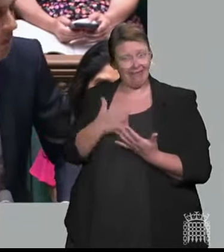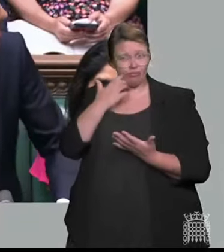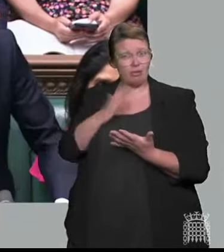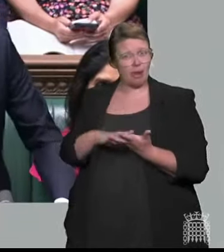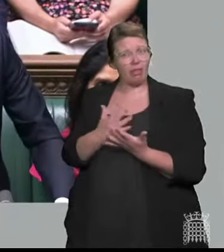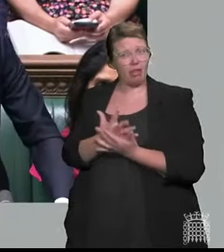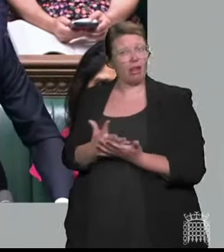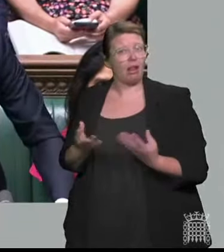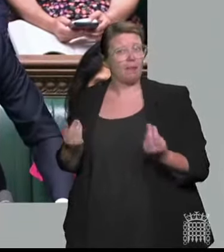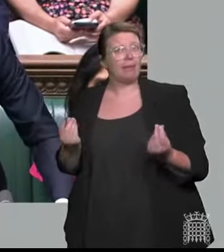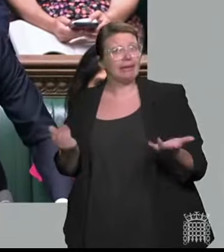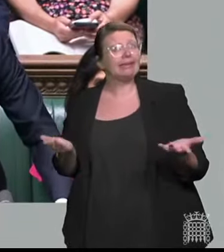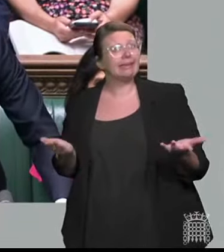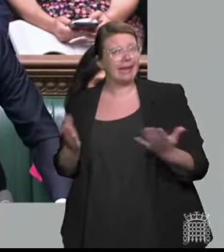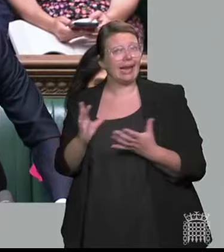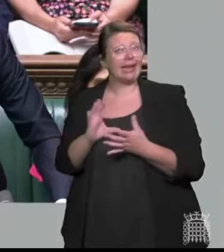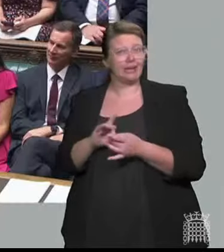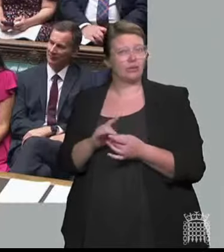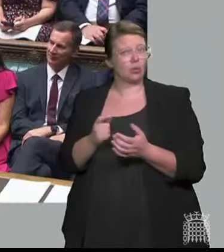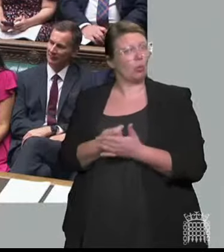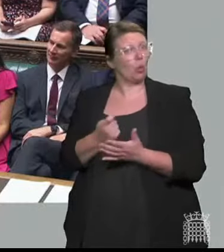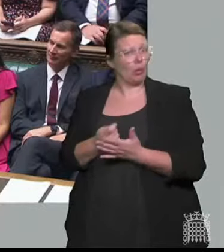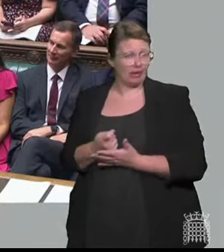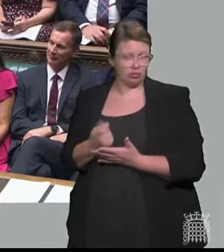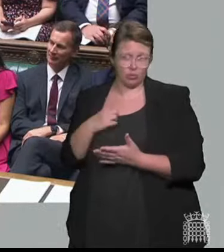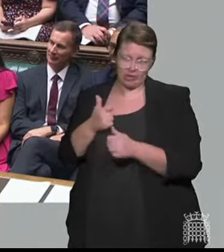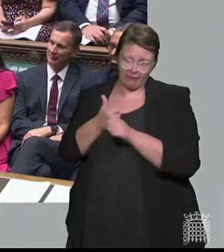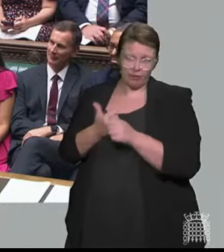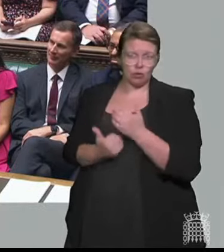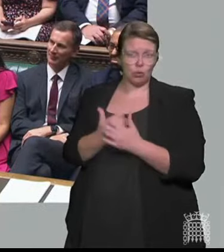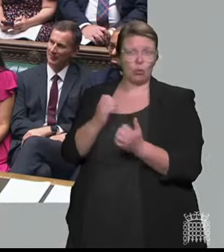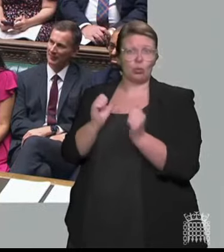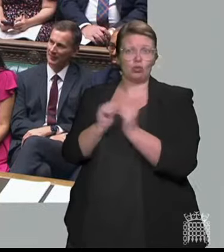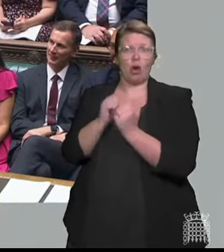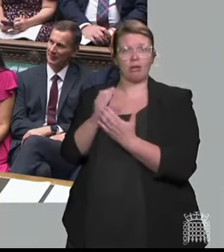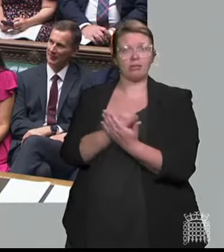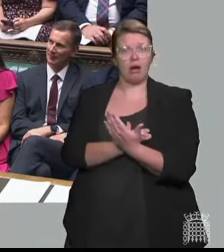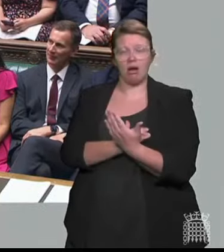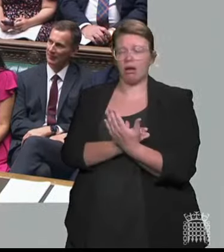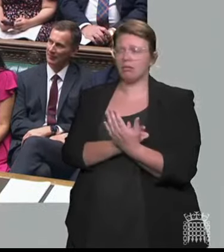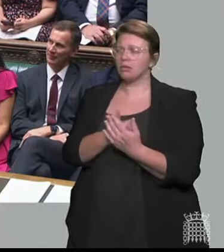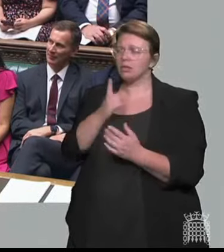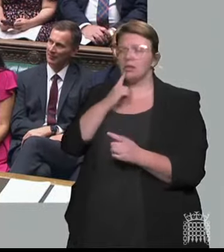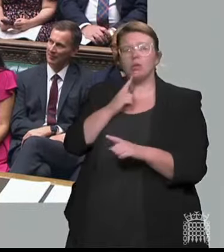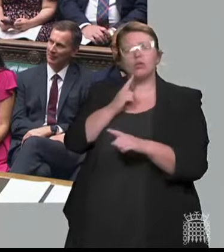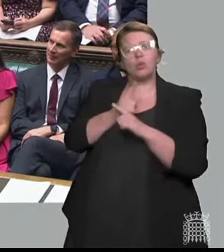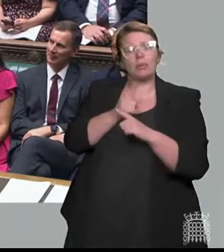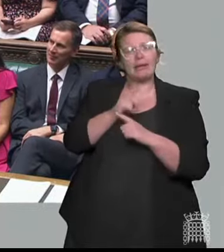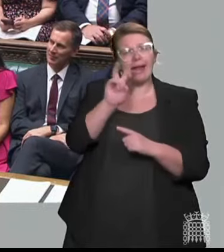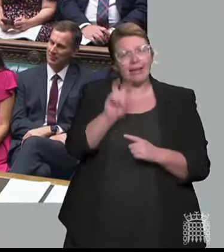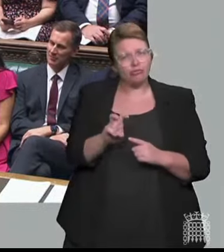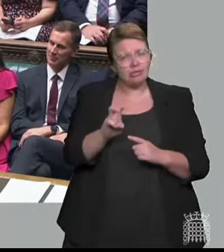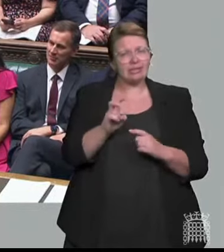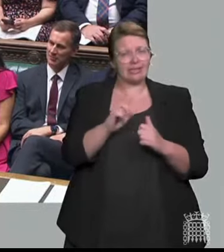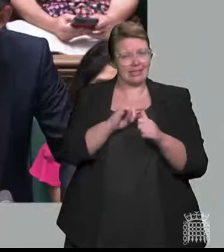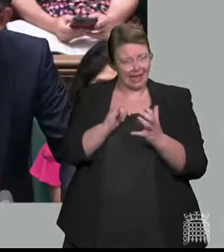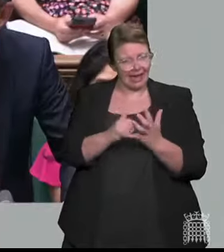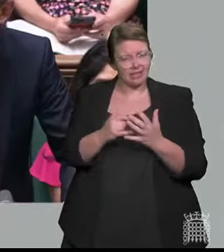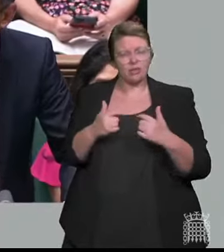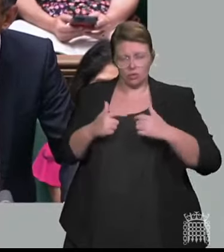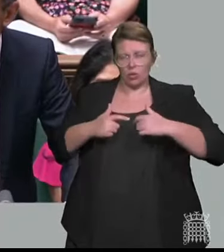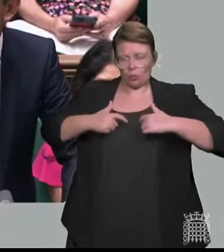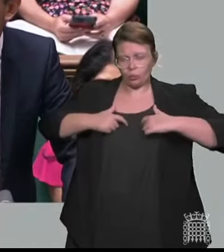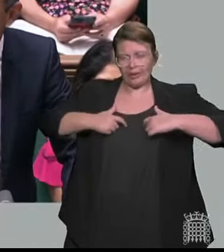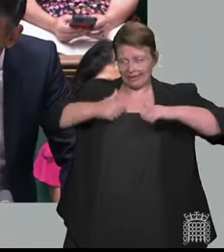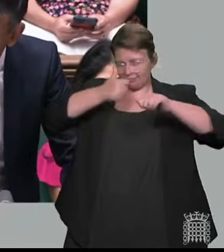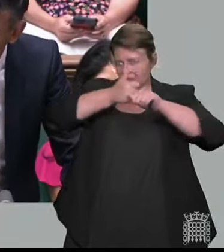month when it comes to their mortgage refinancing. And when he talked about energy, thanks to the actions of this government, we are supporting the hundreds